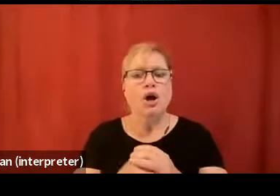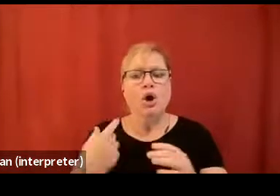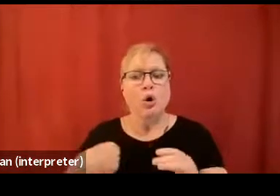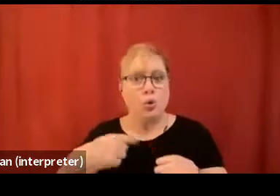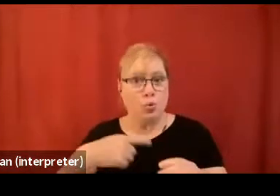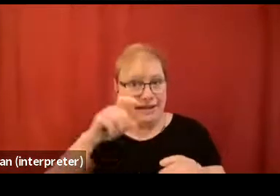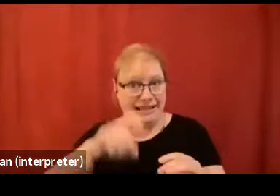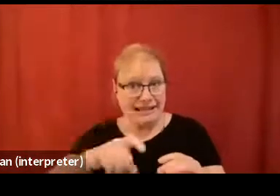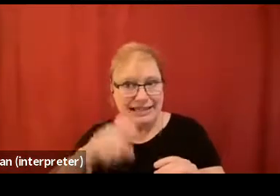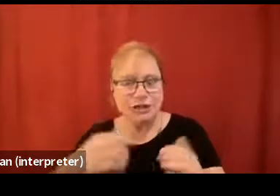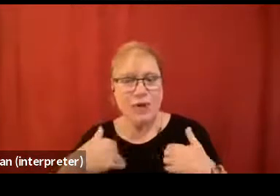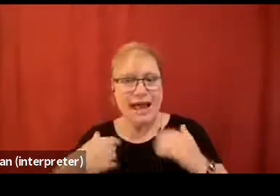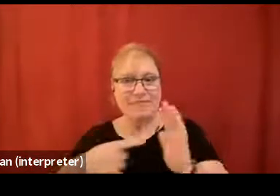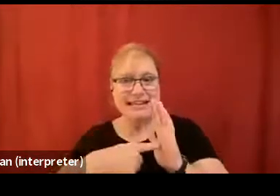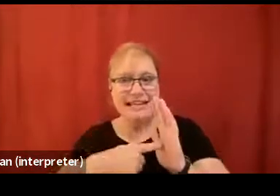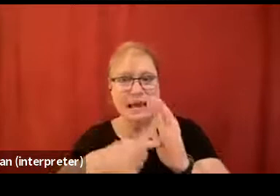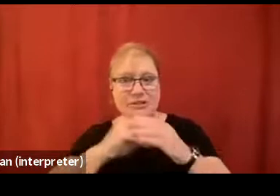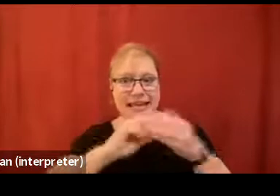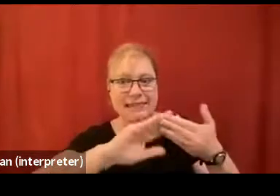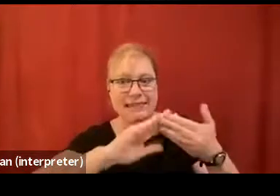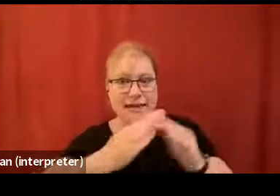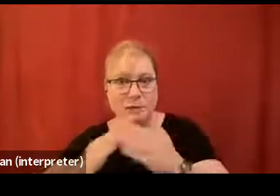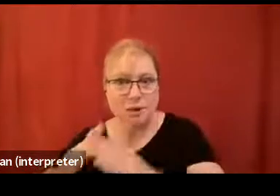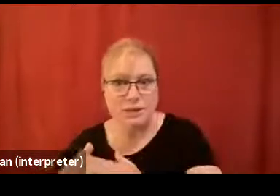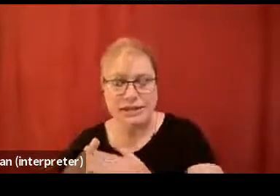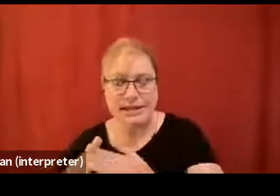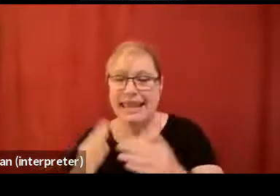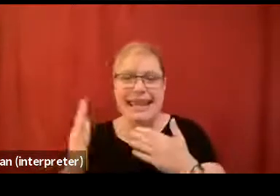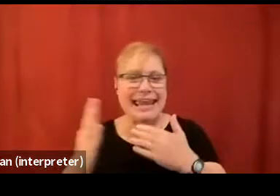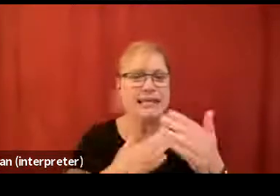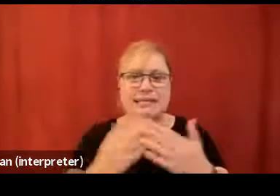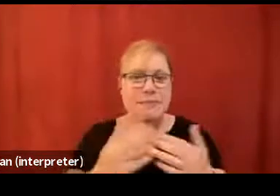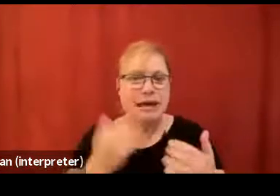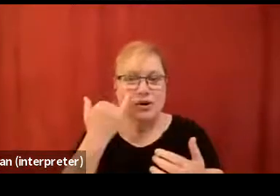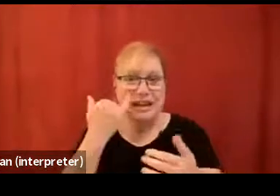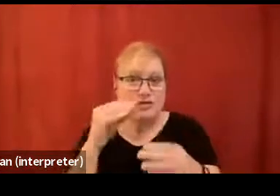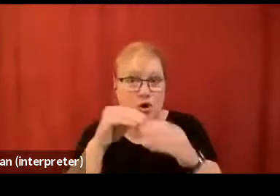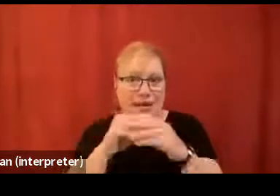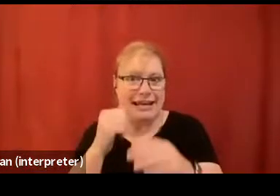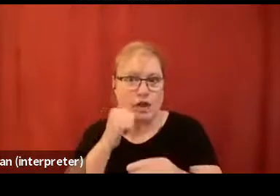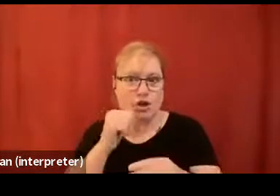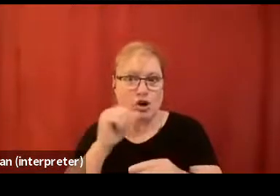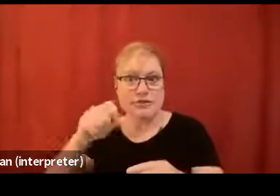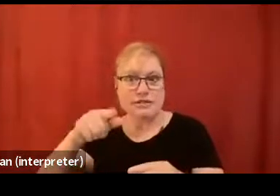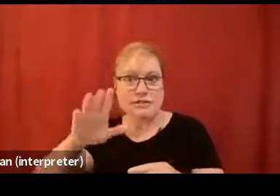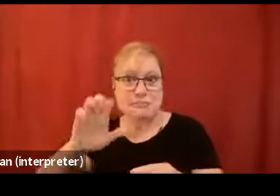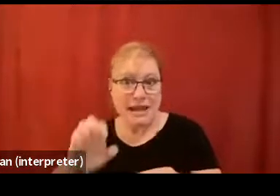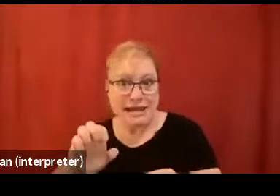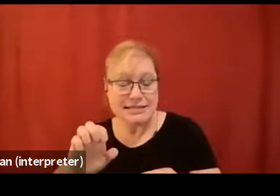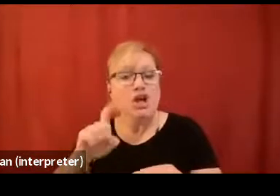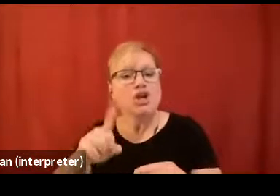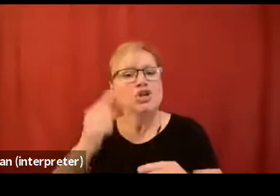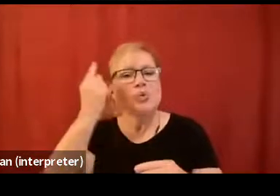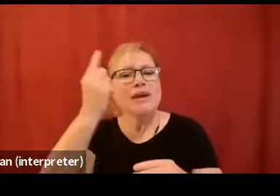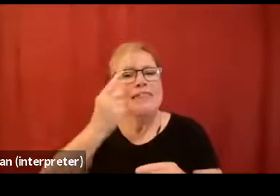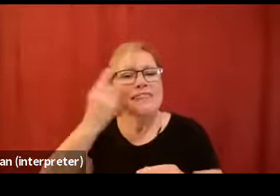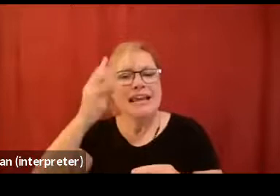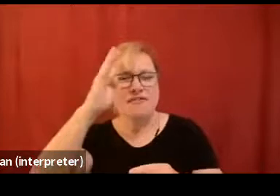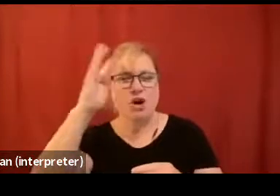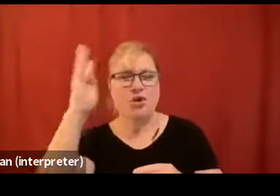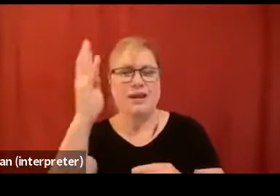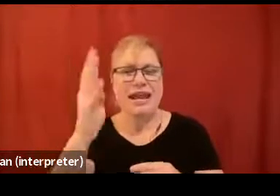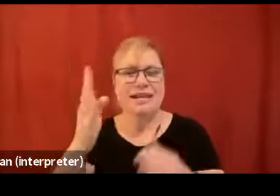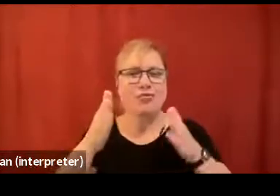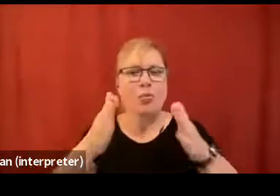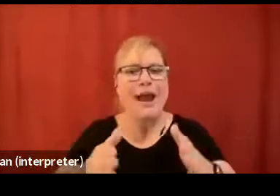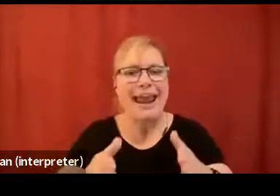your community. Even if you're not in the girl space, you can think about a creative way to make sure girls' voices are elevated.